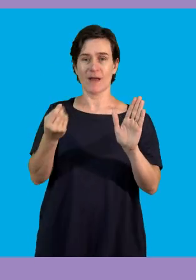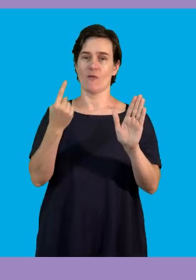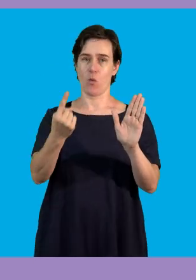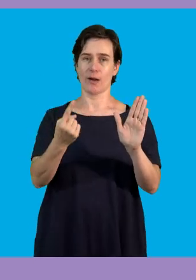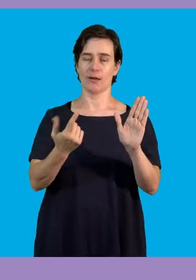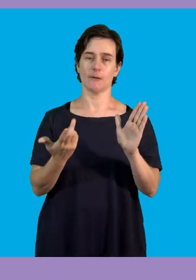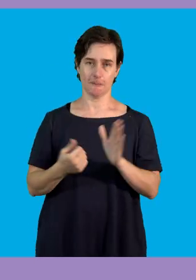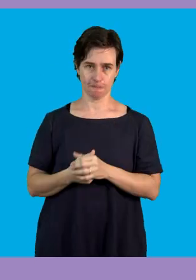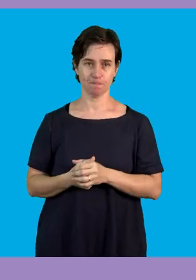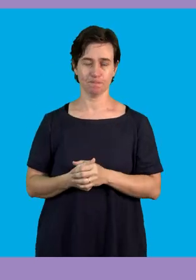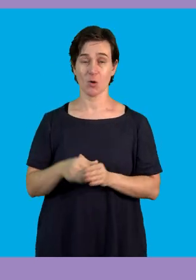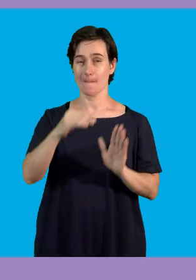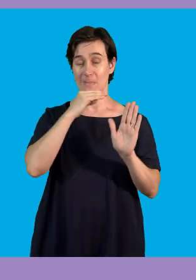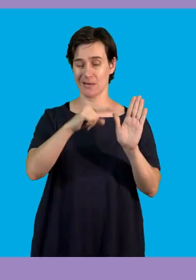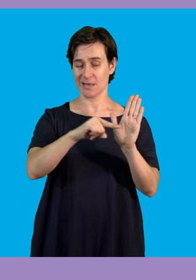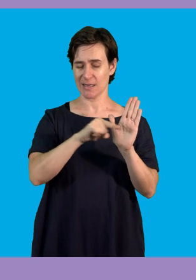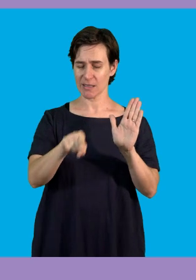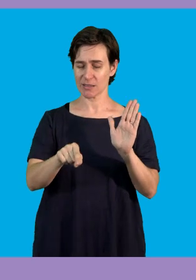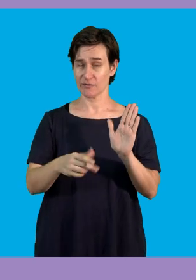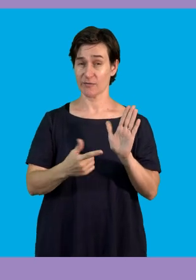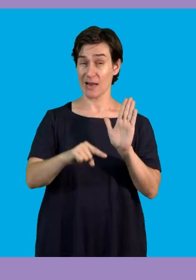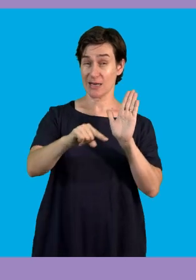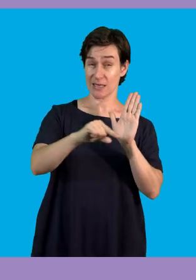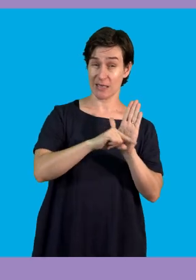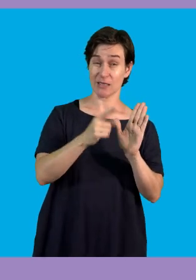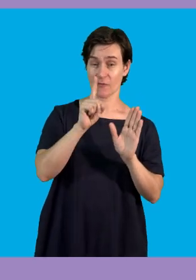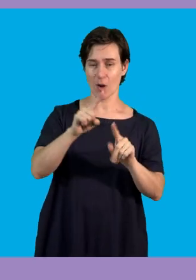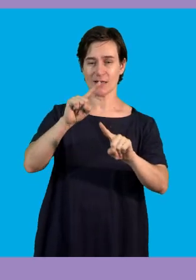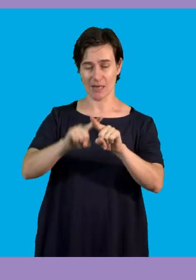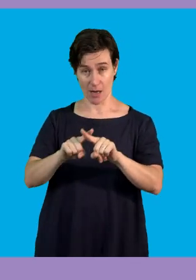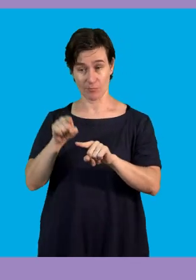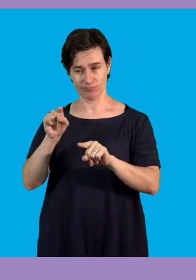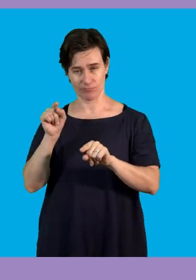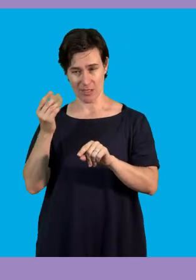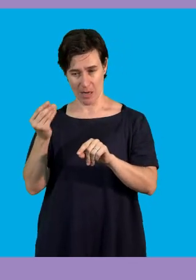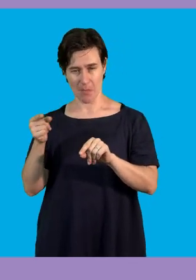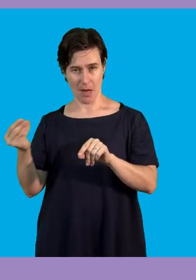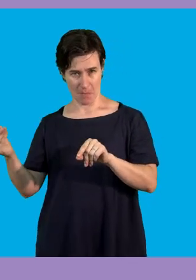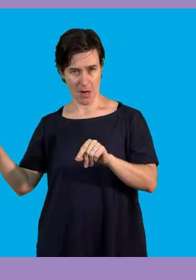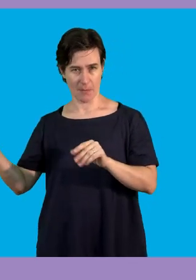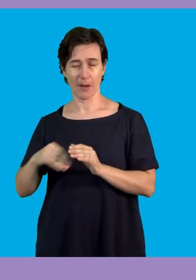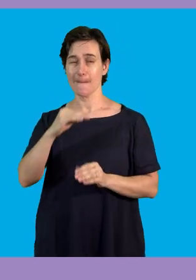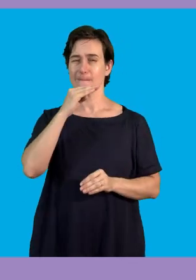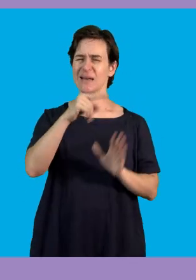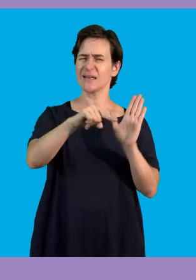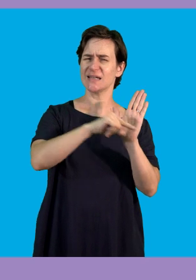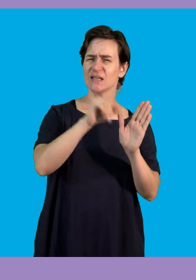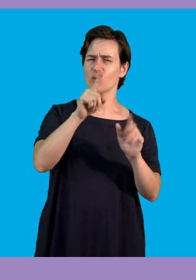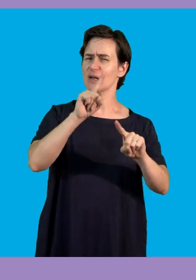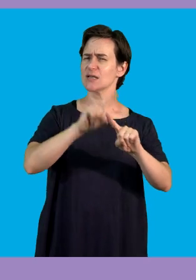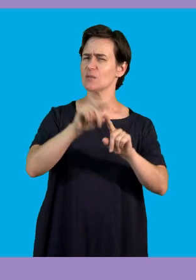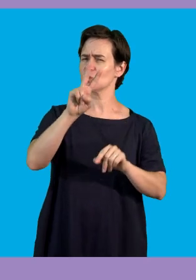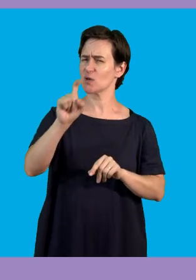that makes the negative to affect the whole bracket. So it would be minus 1 multiplied